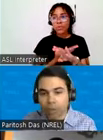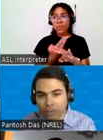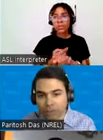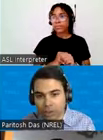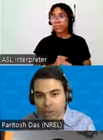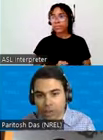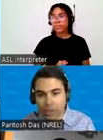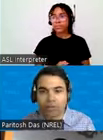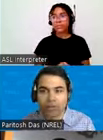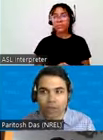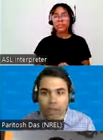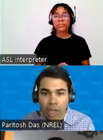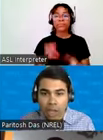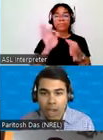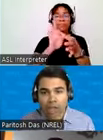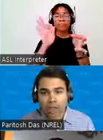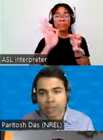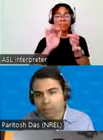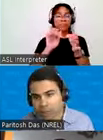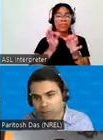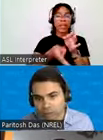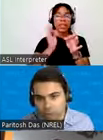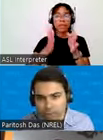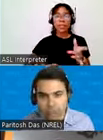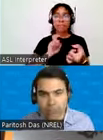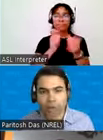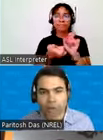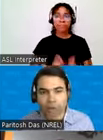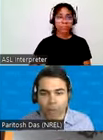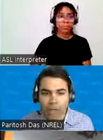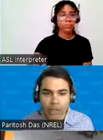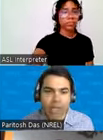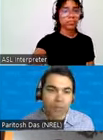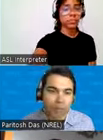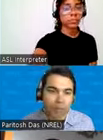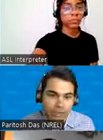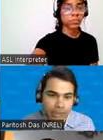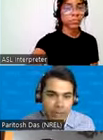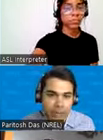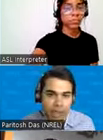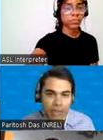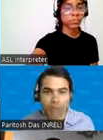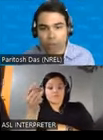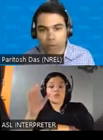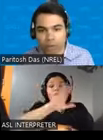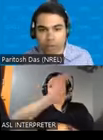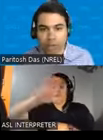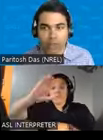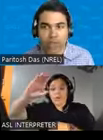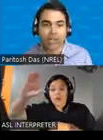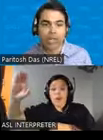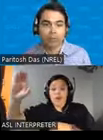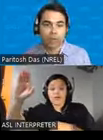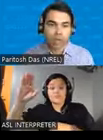extended the projections till 2050. Our temperature projections will later be informed by climate modeling conducted by some of our colleagues in